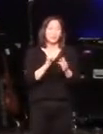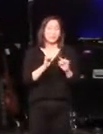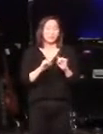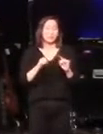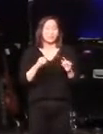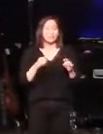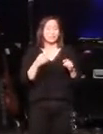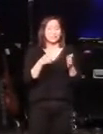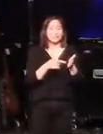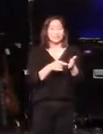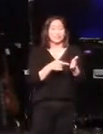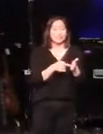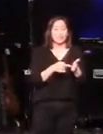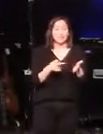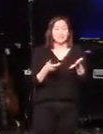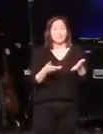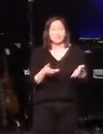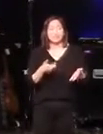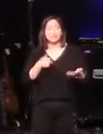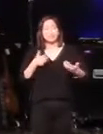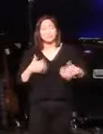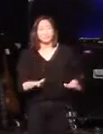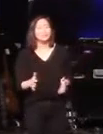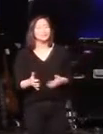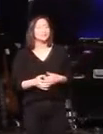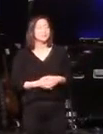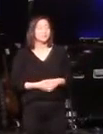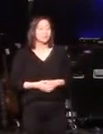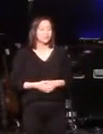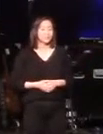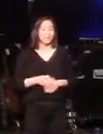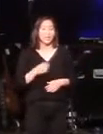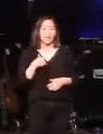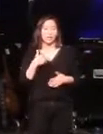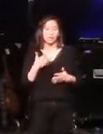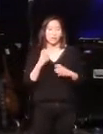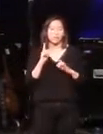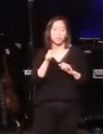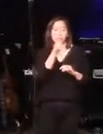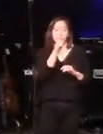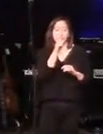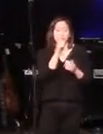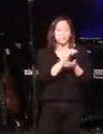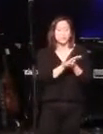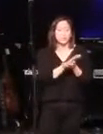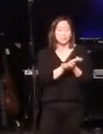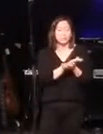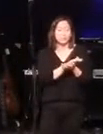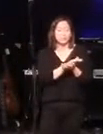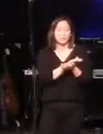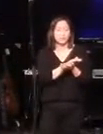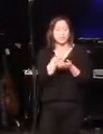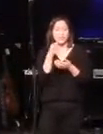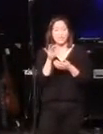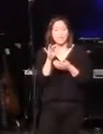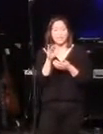to a private school. At the time, in 1986, it was $300 a unit. That was just crazy to